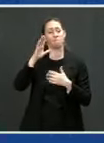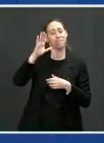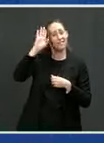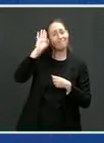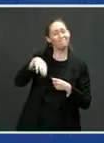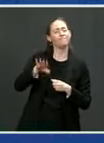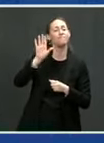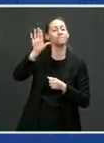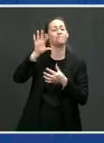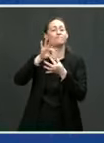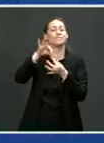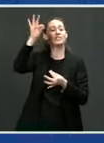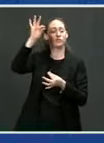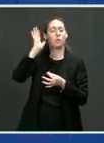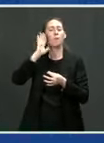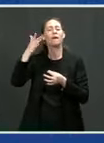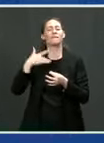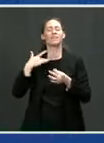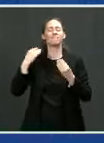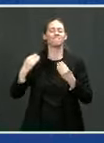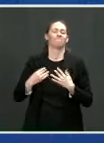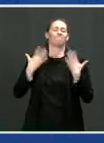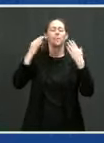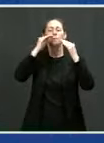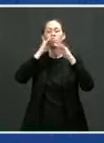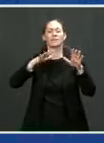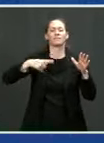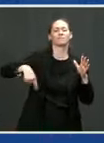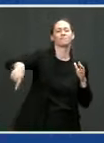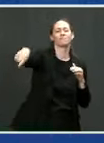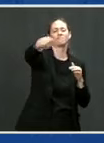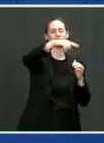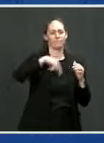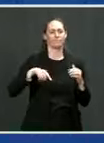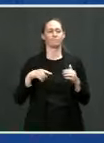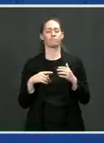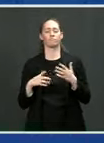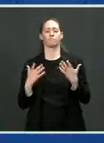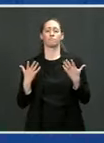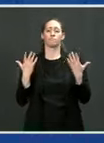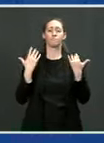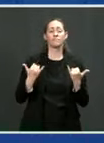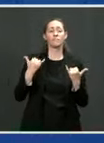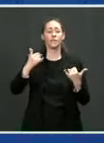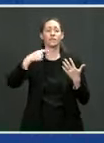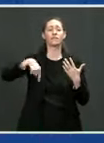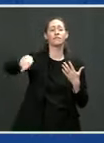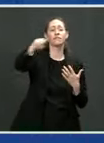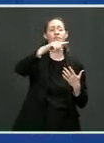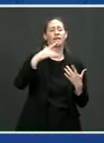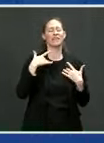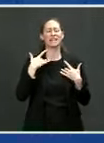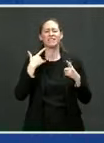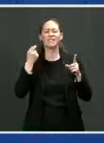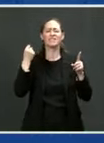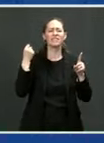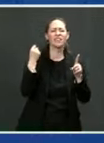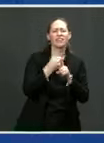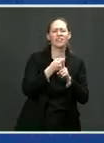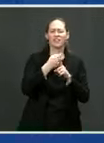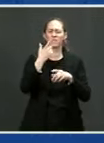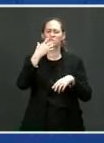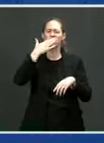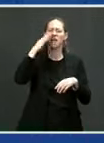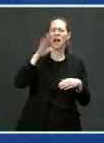a blessing. If, through all of life's tragedies, Billy could search every moment for